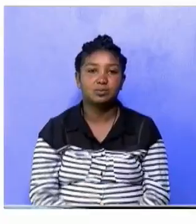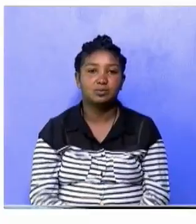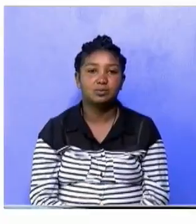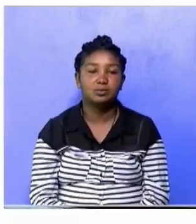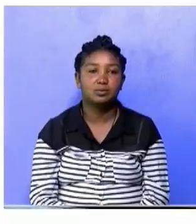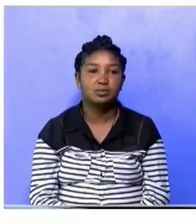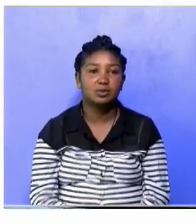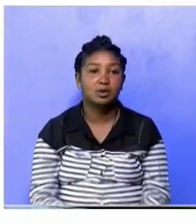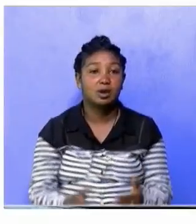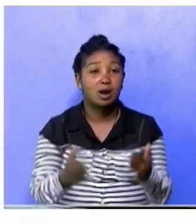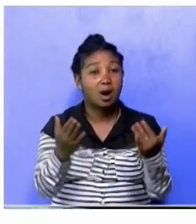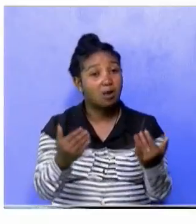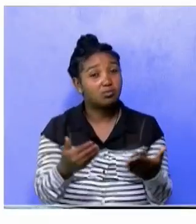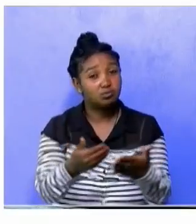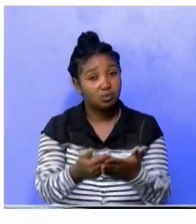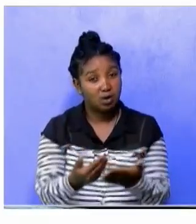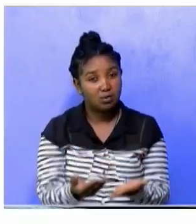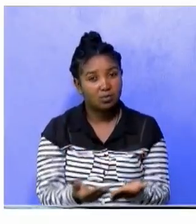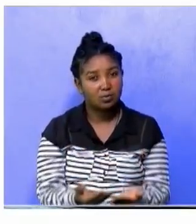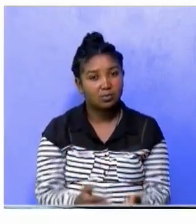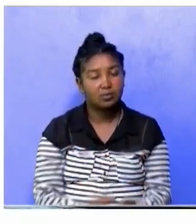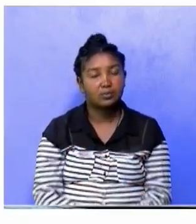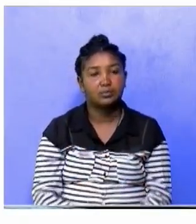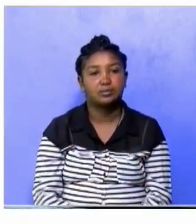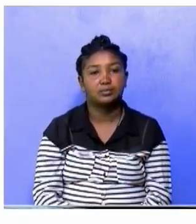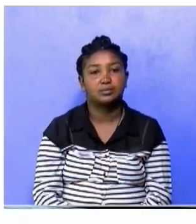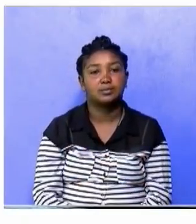Up to now,